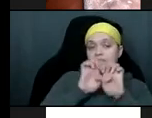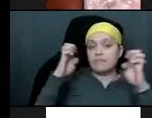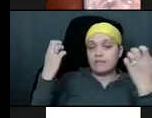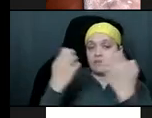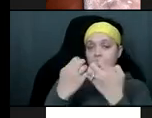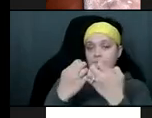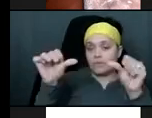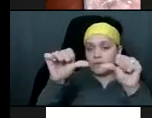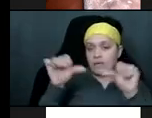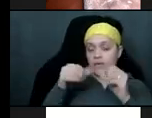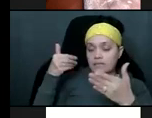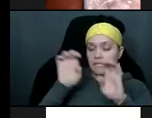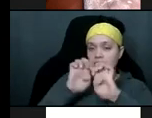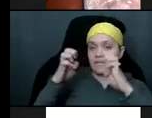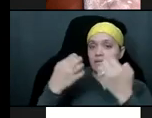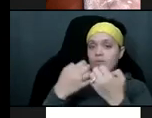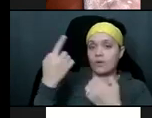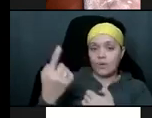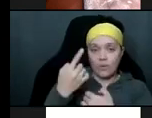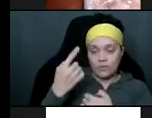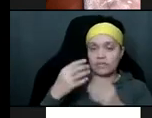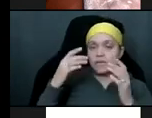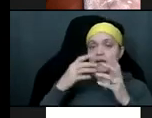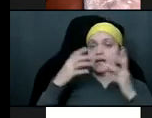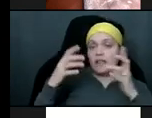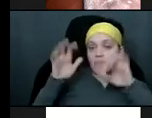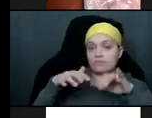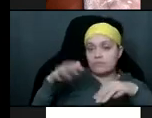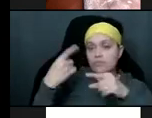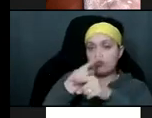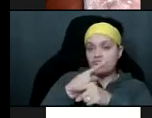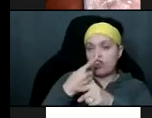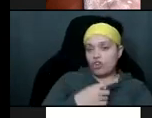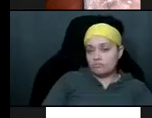and areas near the equator get fairly regular rainfall.